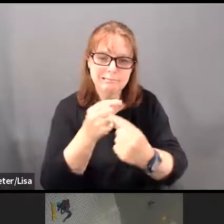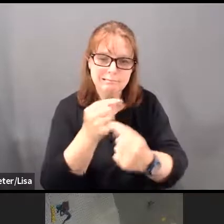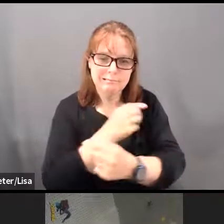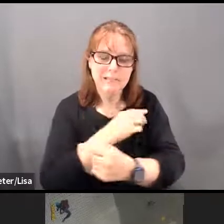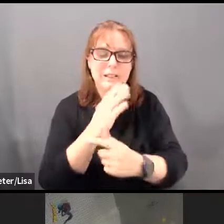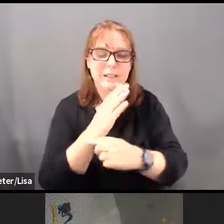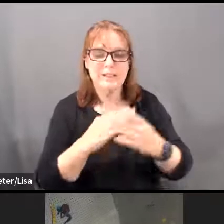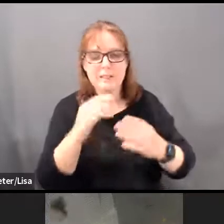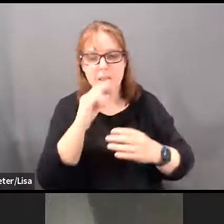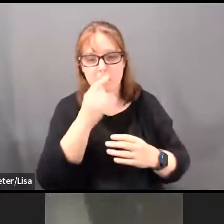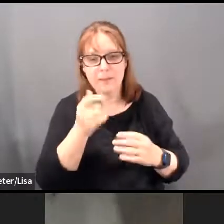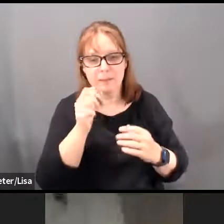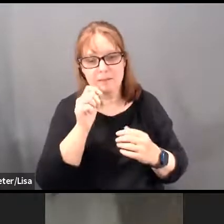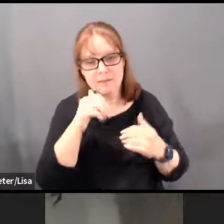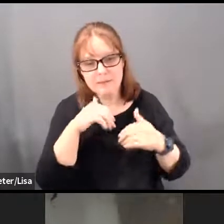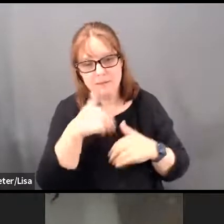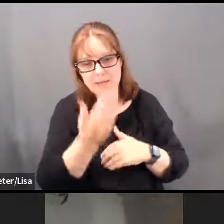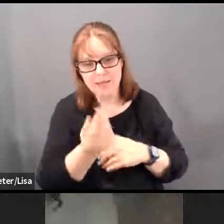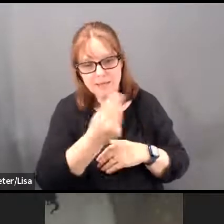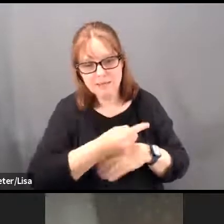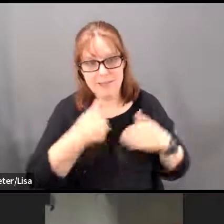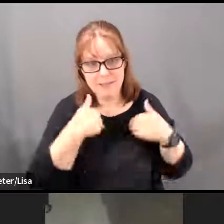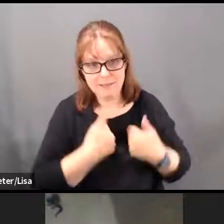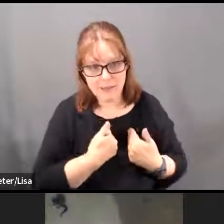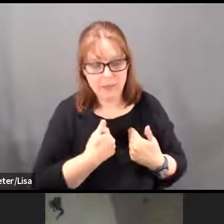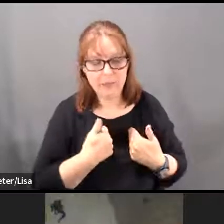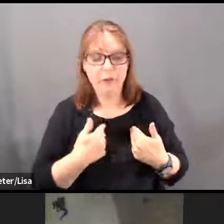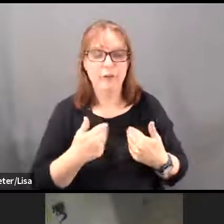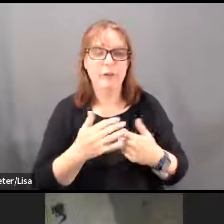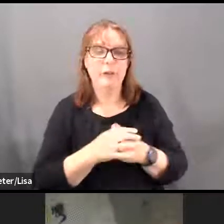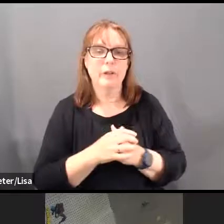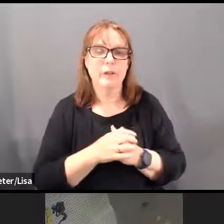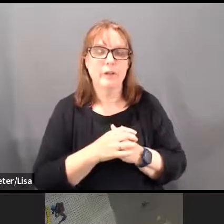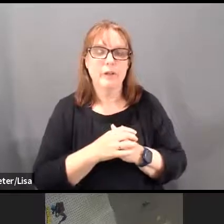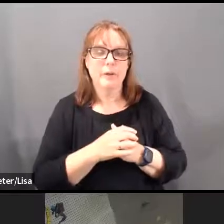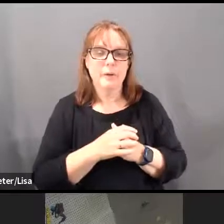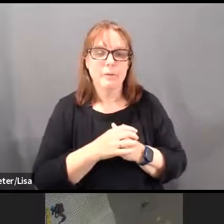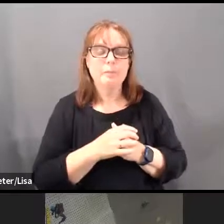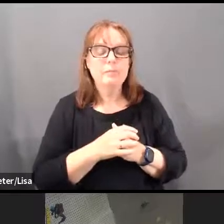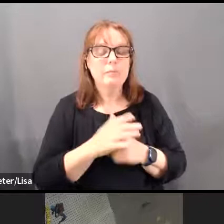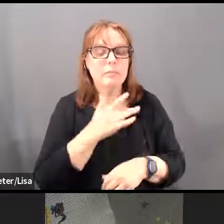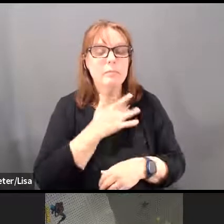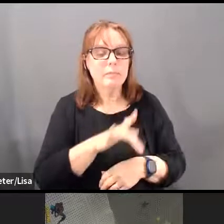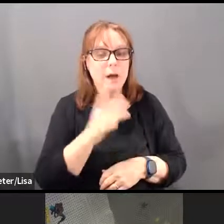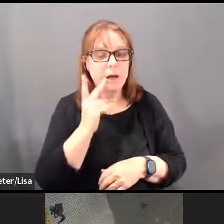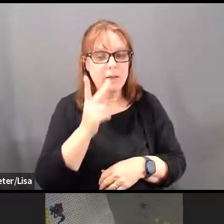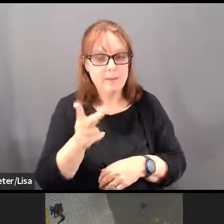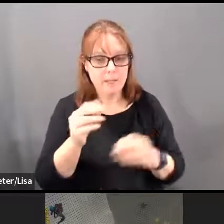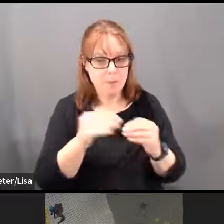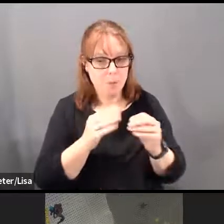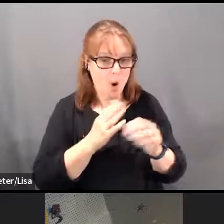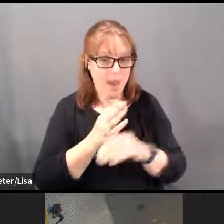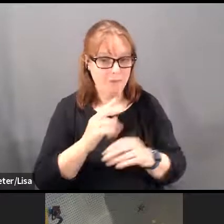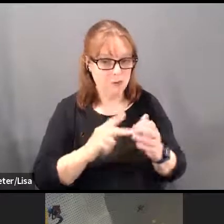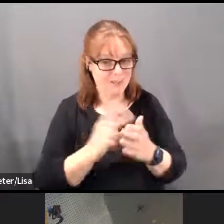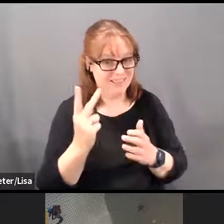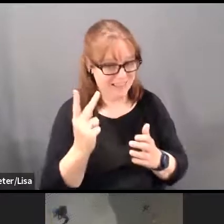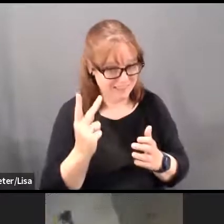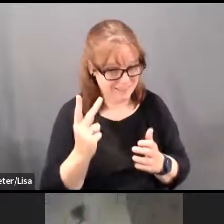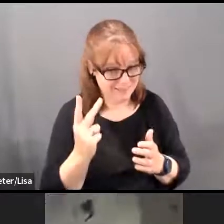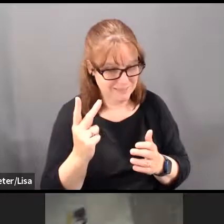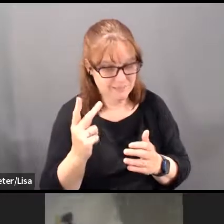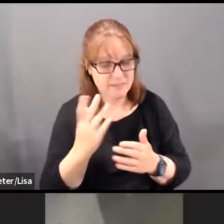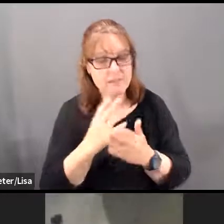next day or kind of wiped out, and you sometimes see more of this after the second dose than you do after the first dose. Headache happens to